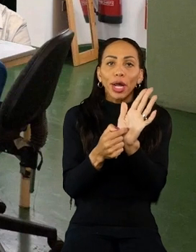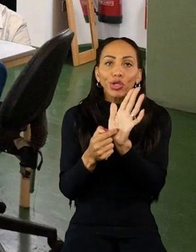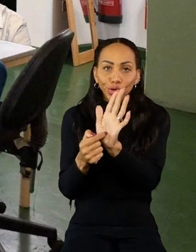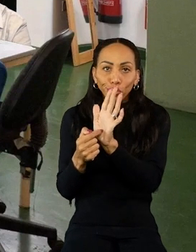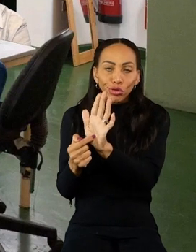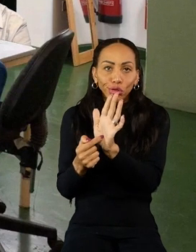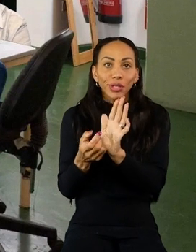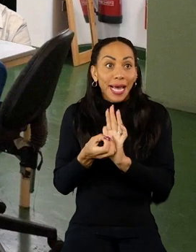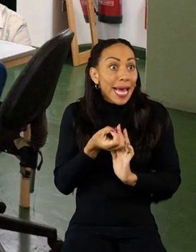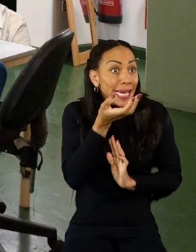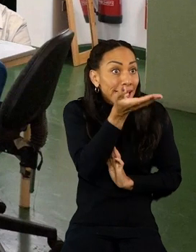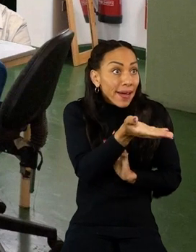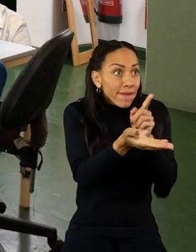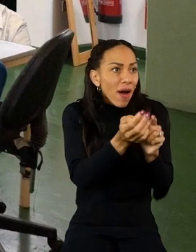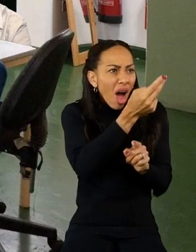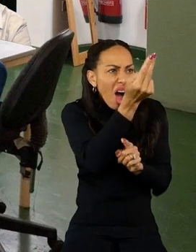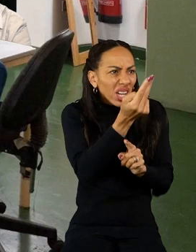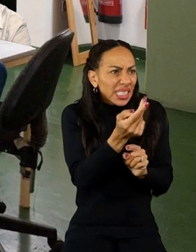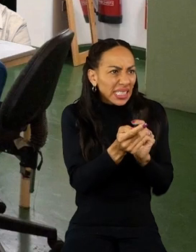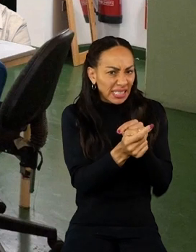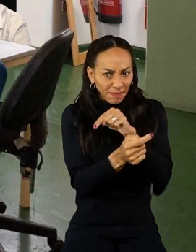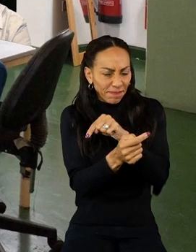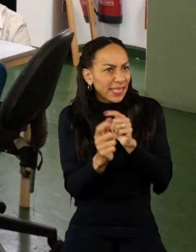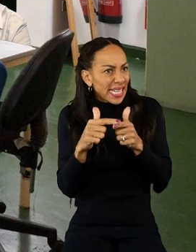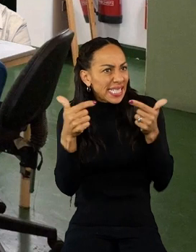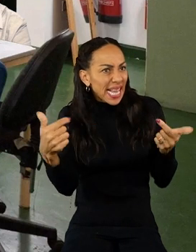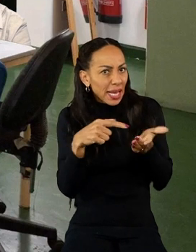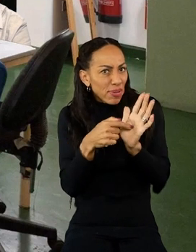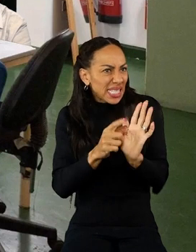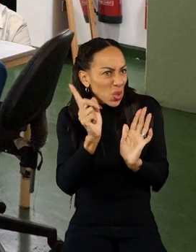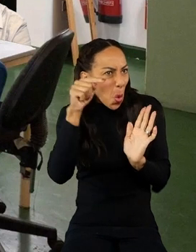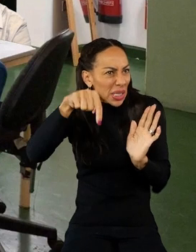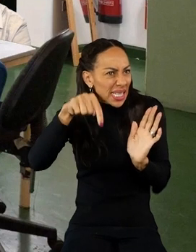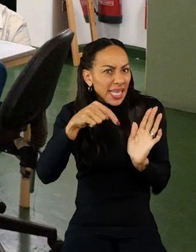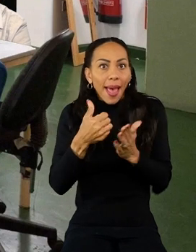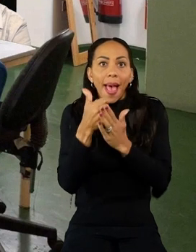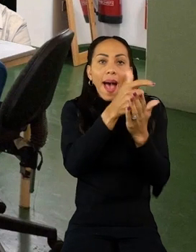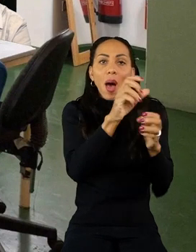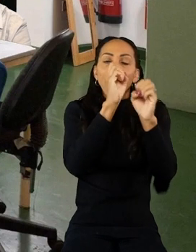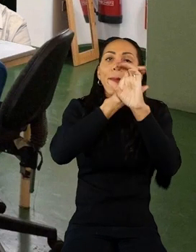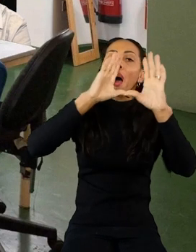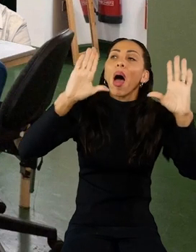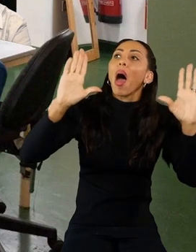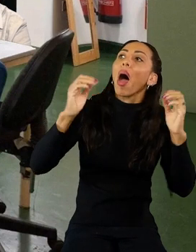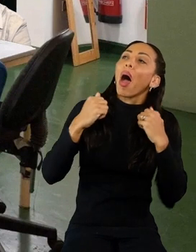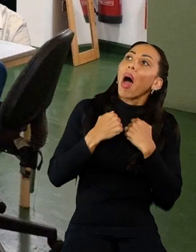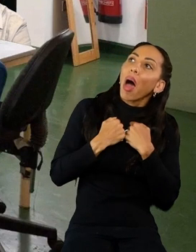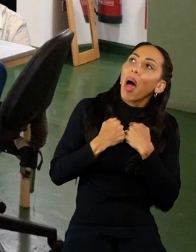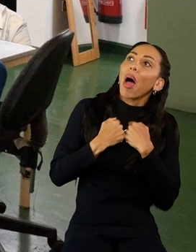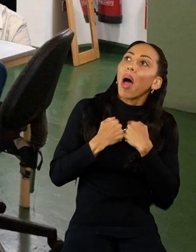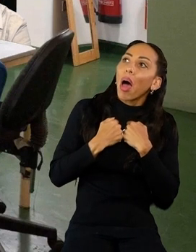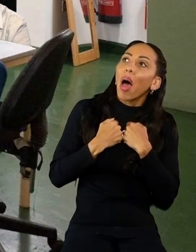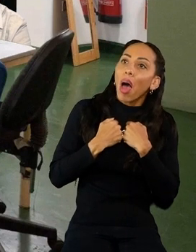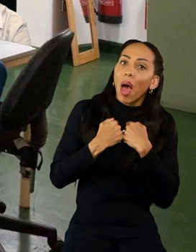applications and potentials of it, just to really give people the sense of what